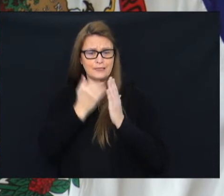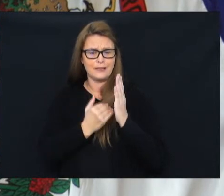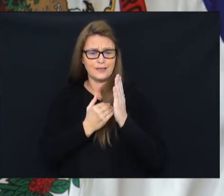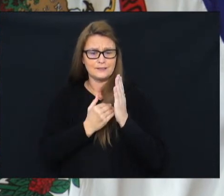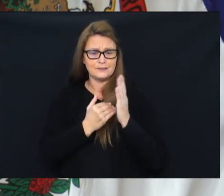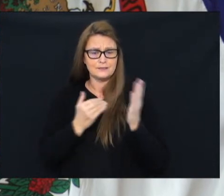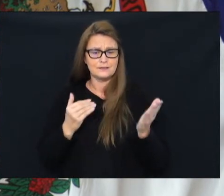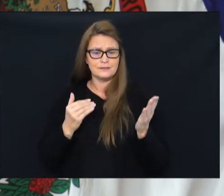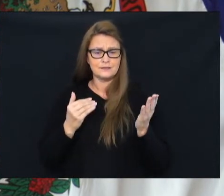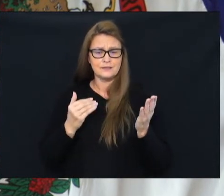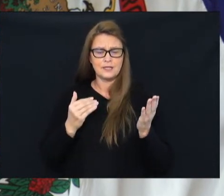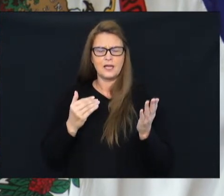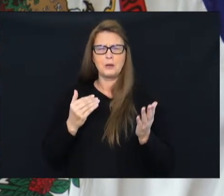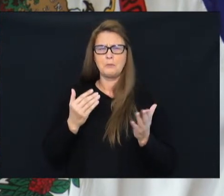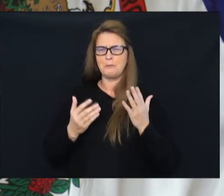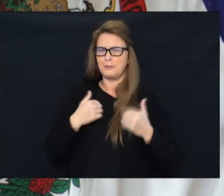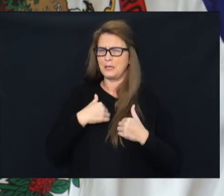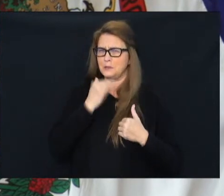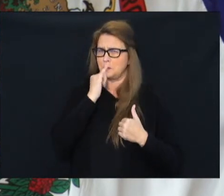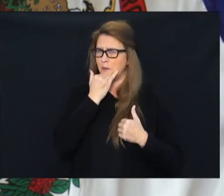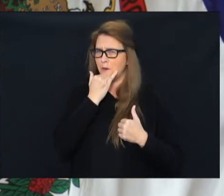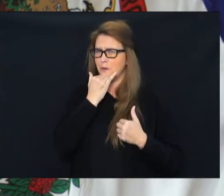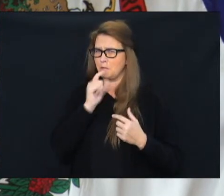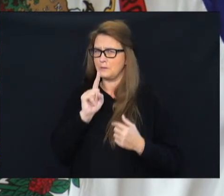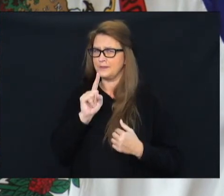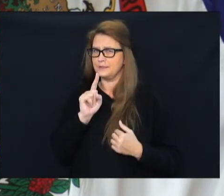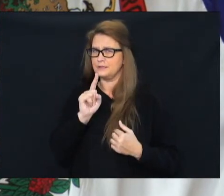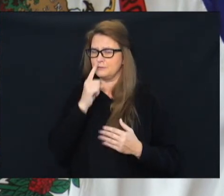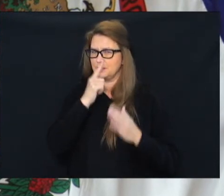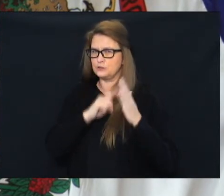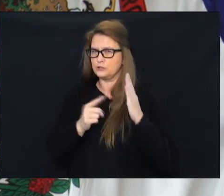if I'm correct. Just one second.